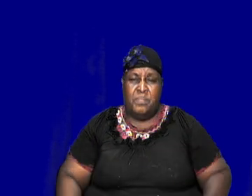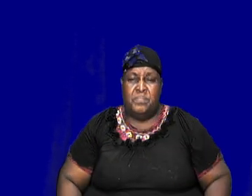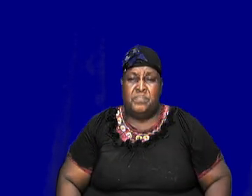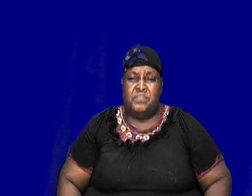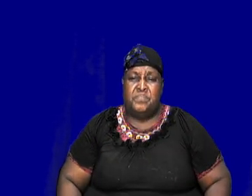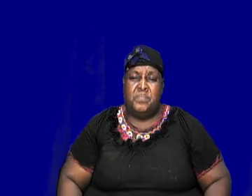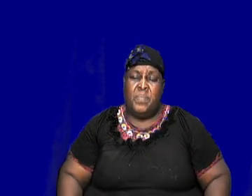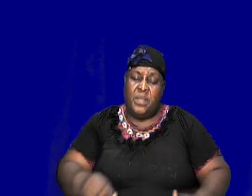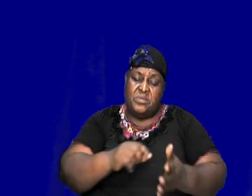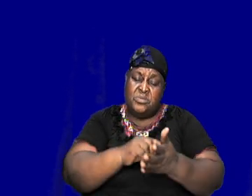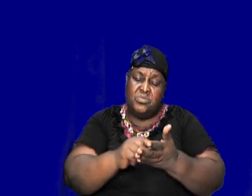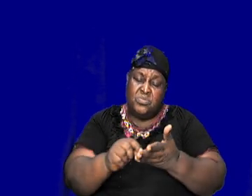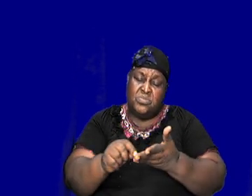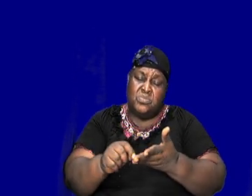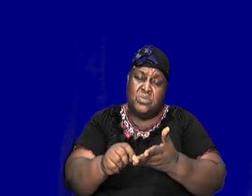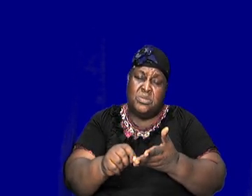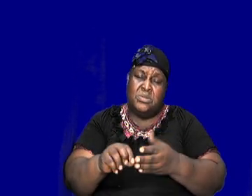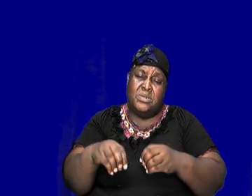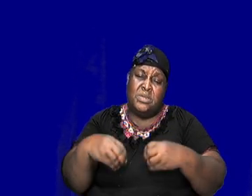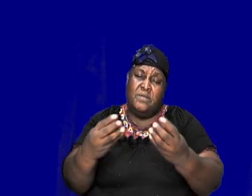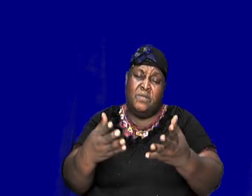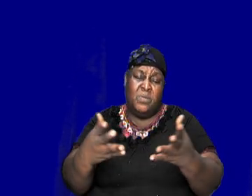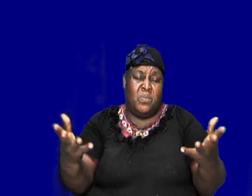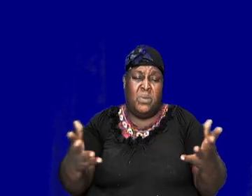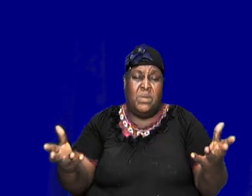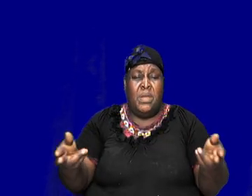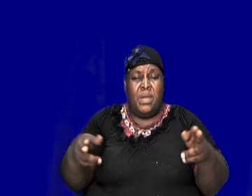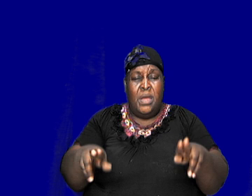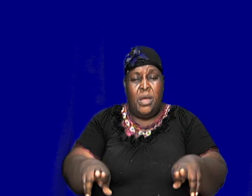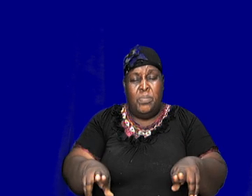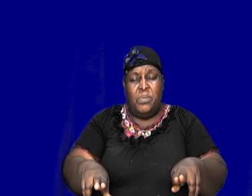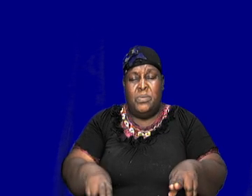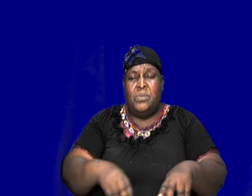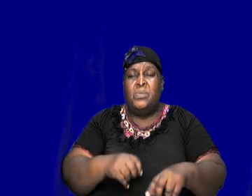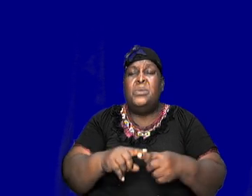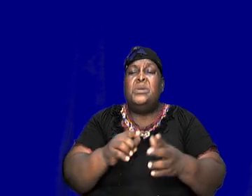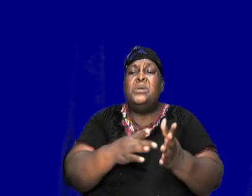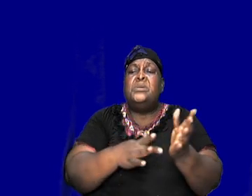of what had transpired when Jesus,